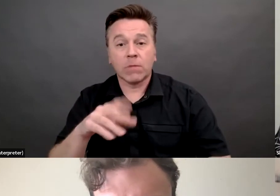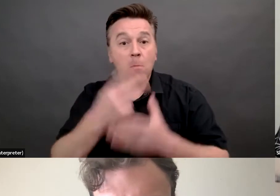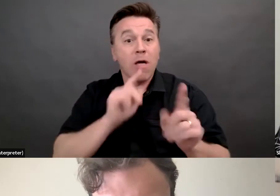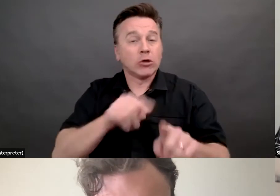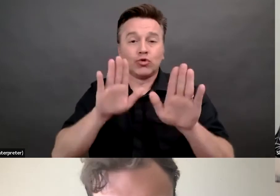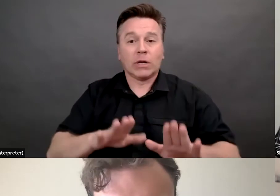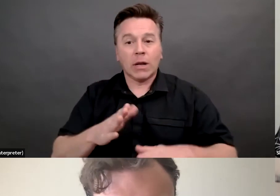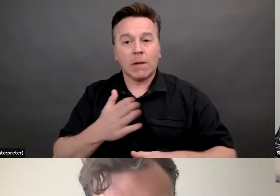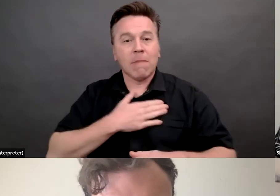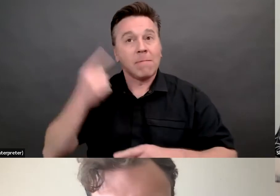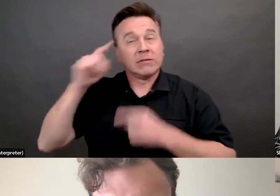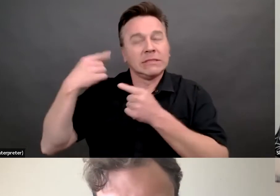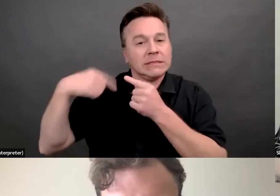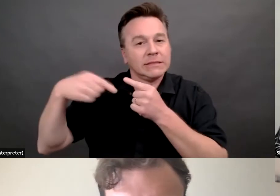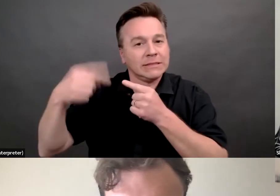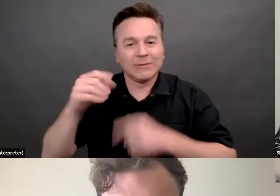have my wheels are spinning for sure.